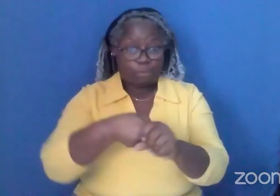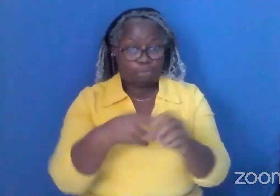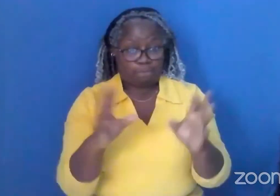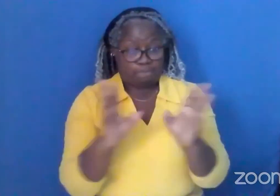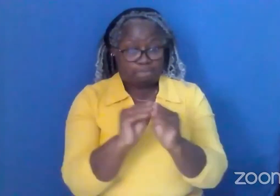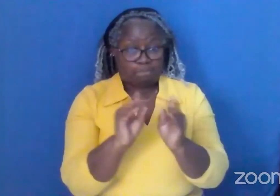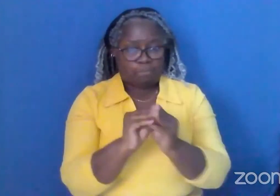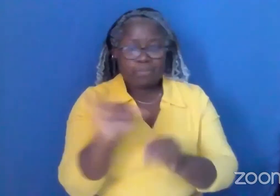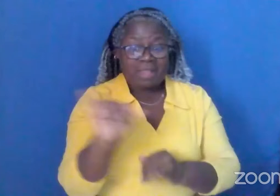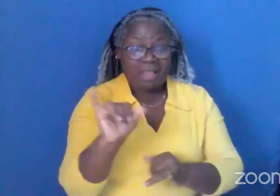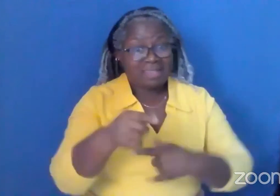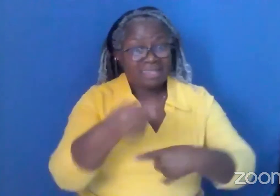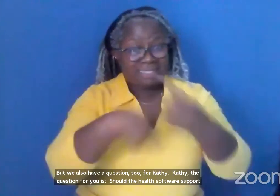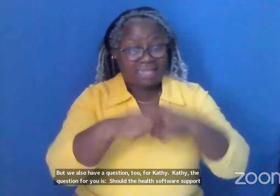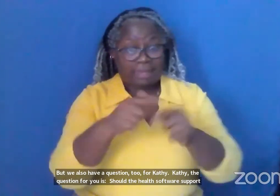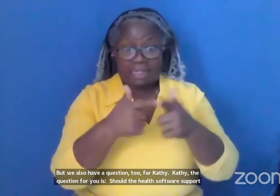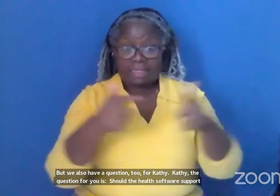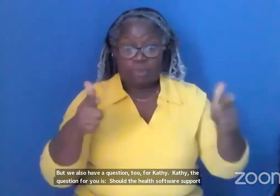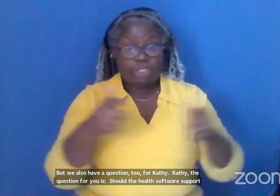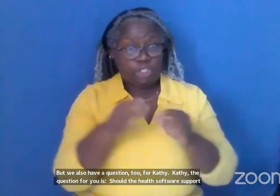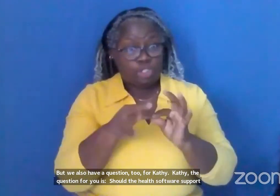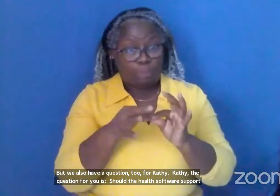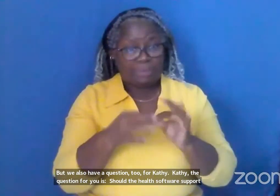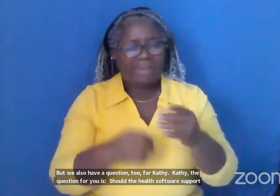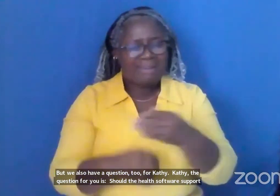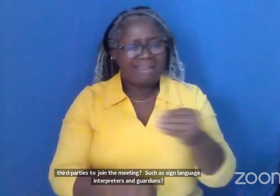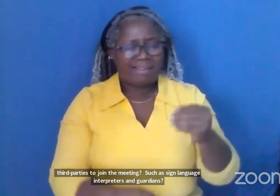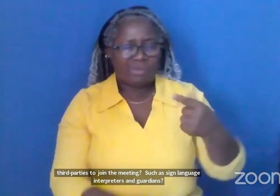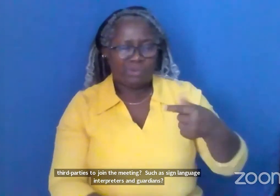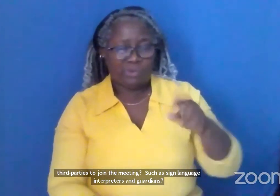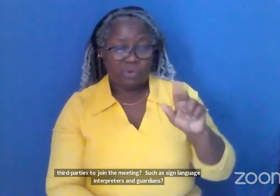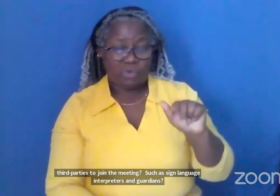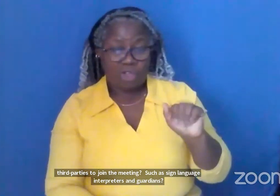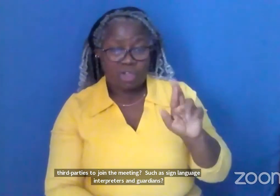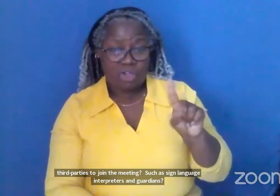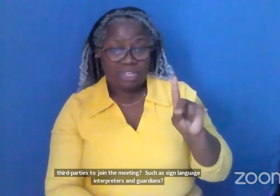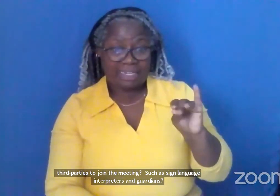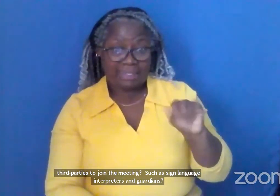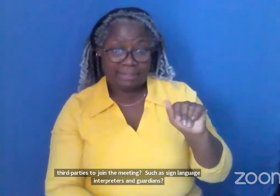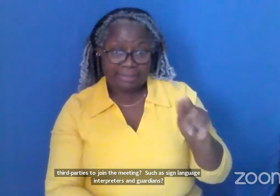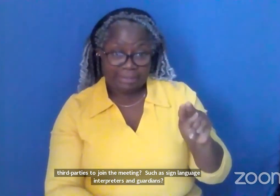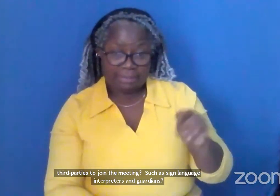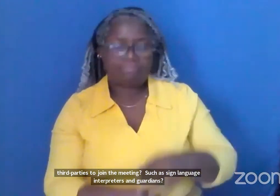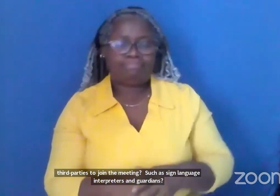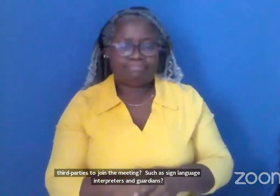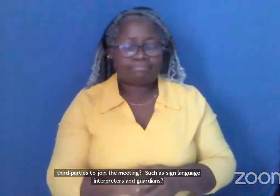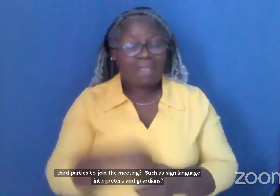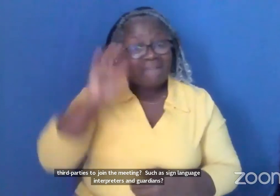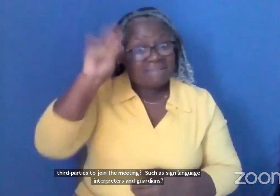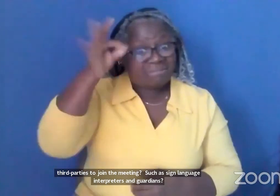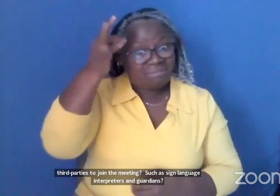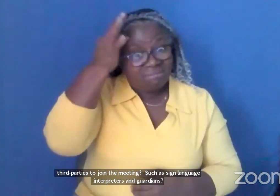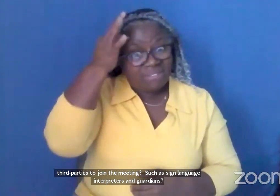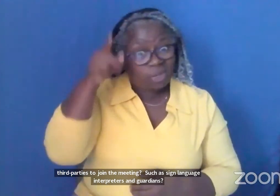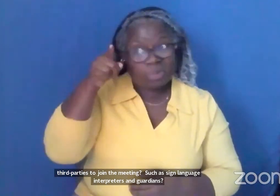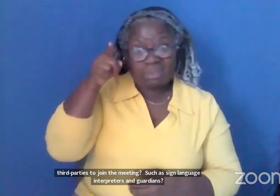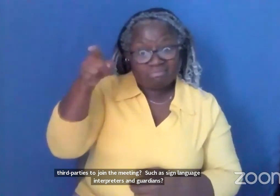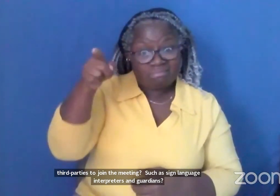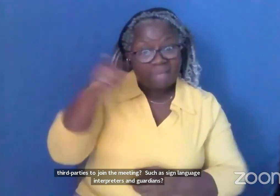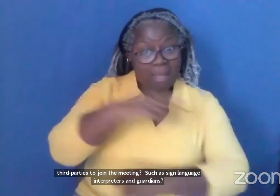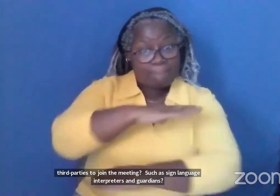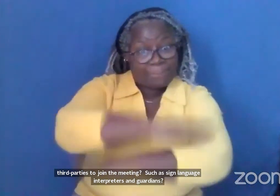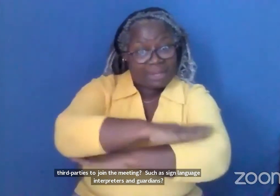From the federal perspective, when you have a virtual meeting platform, the addition of